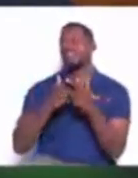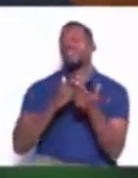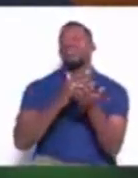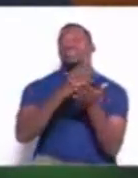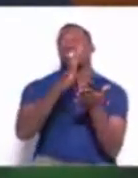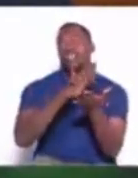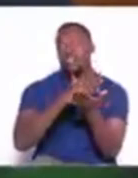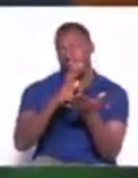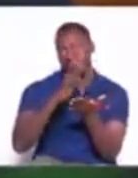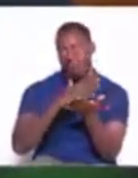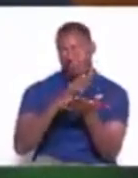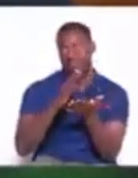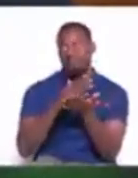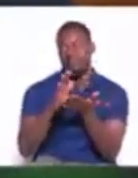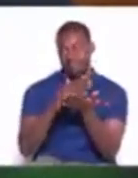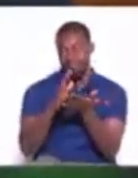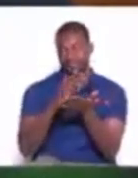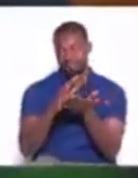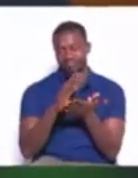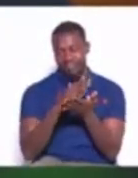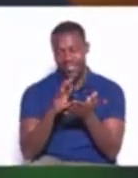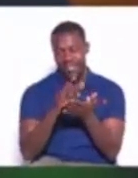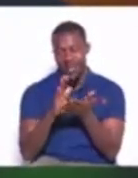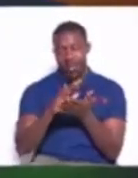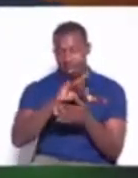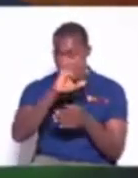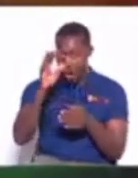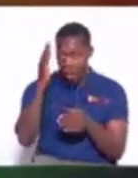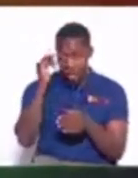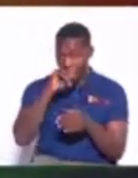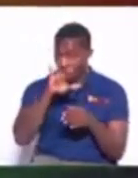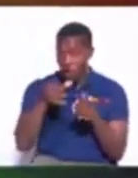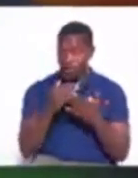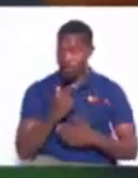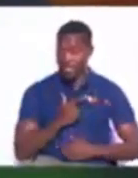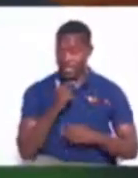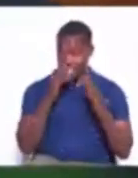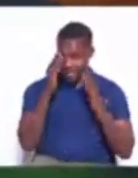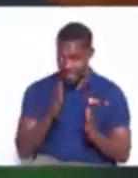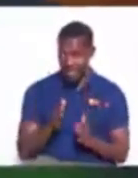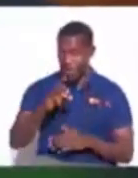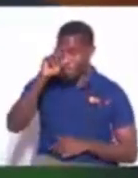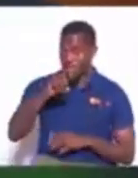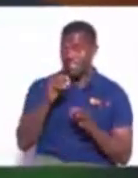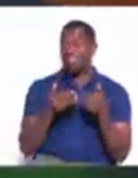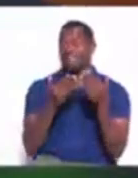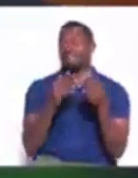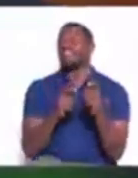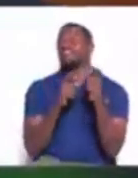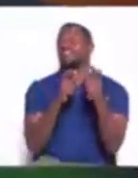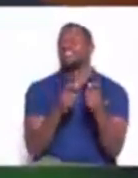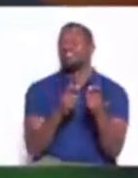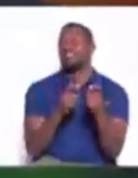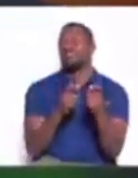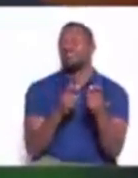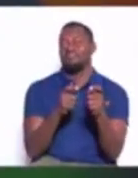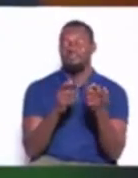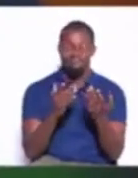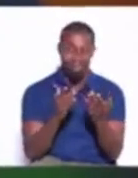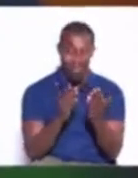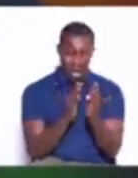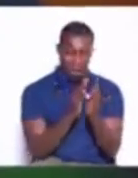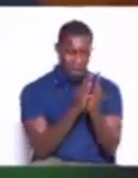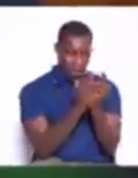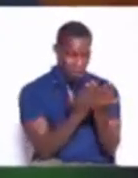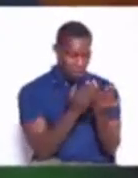the message of Scripture as understood by Seventh-day Adventists, the book Great Controversy was